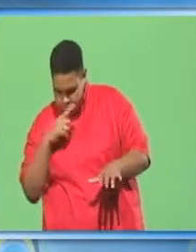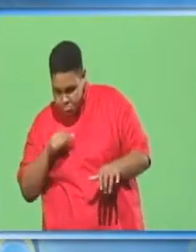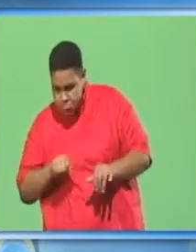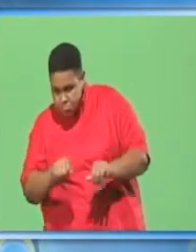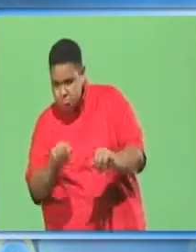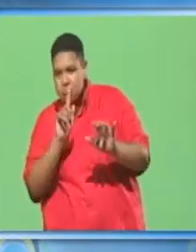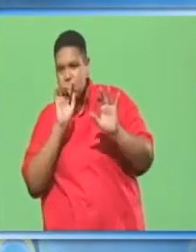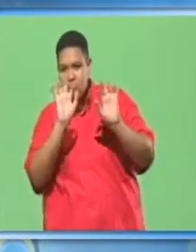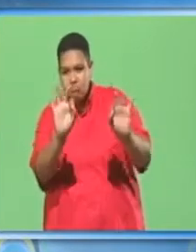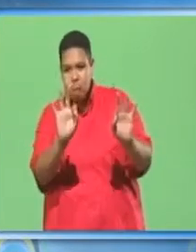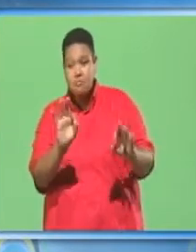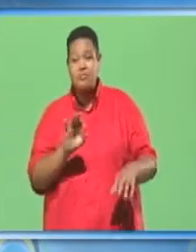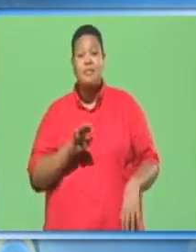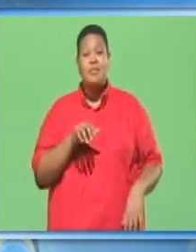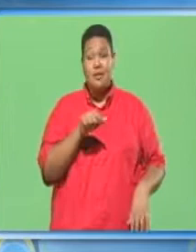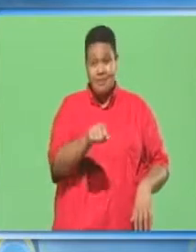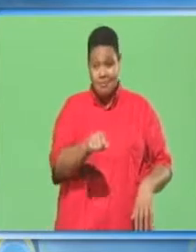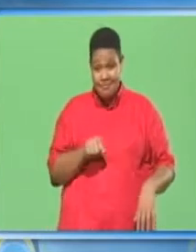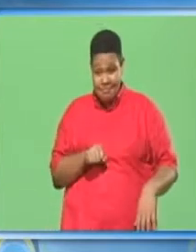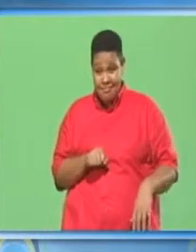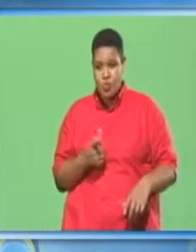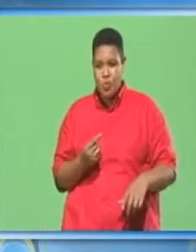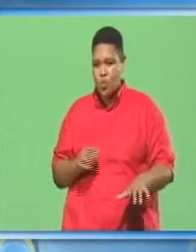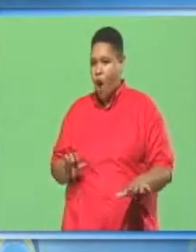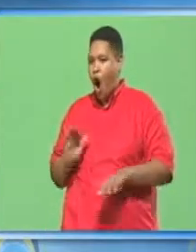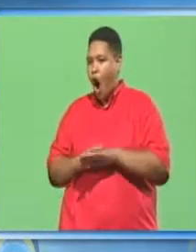Pull back the miter gauge and start the machine.